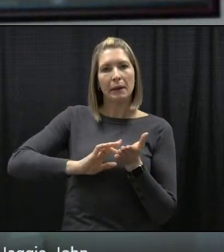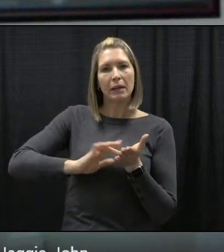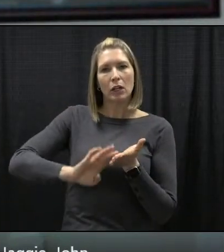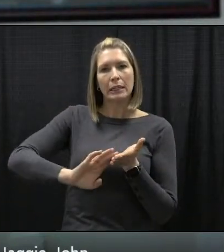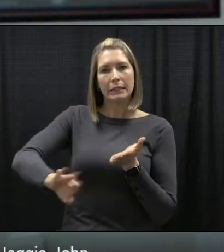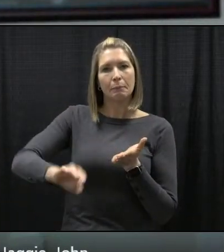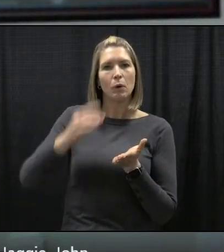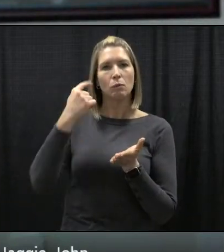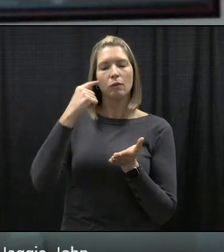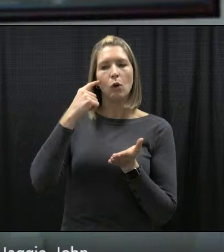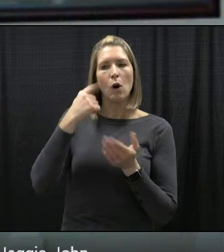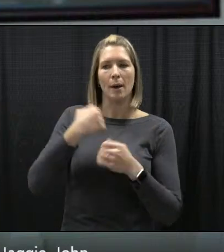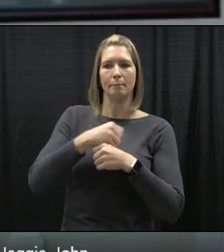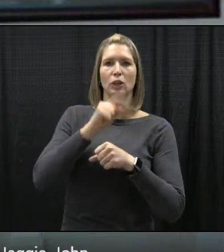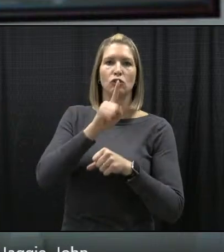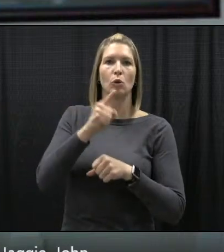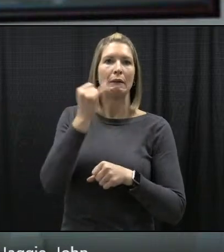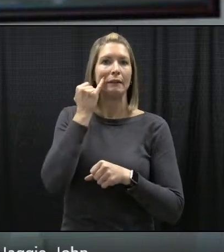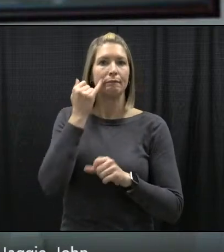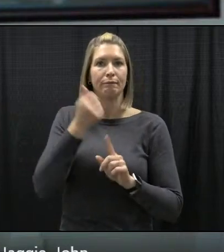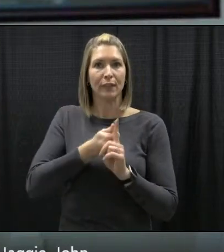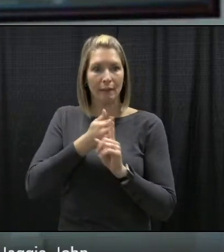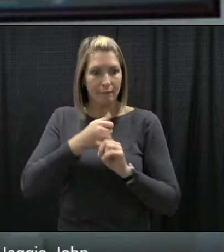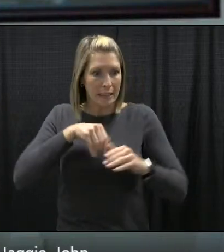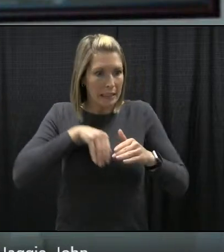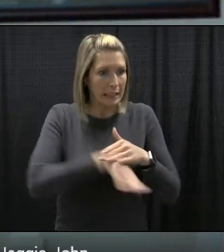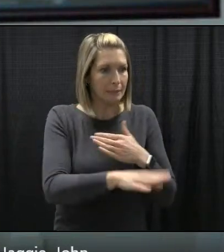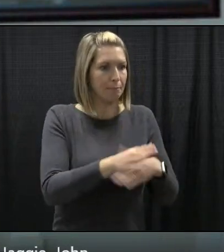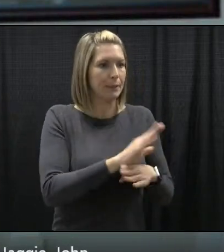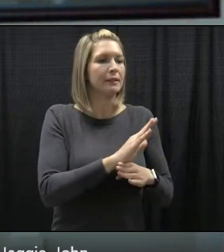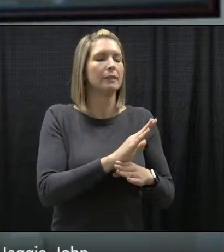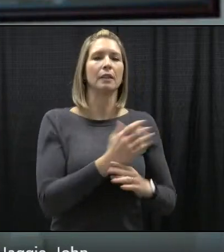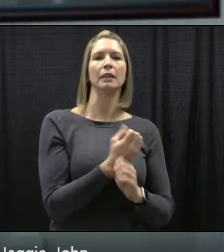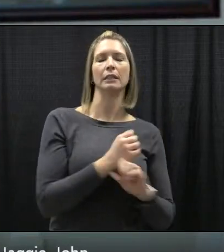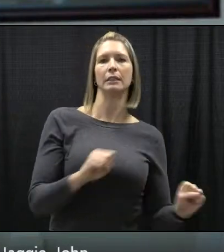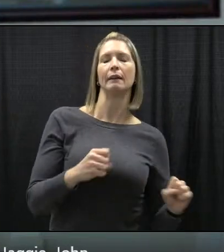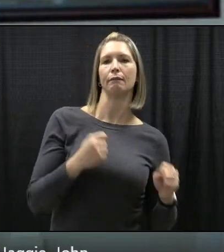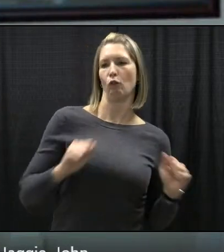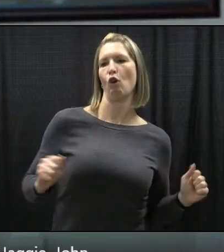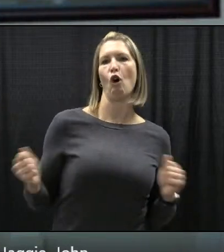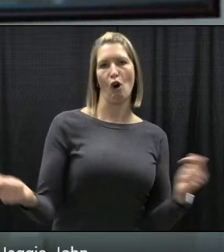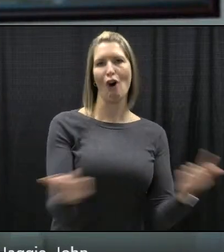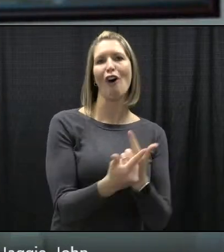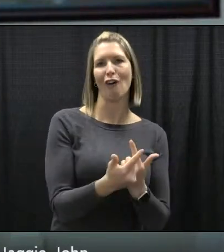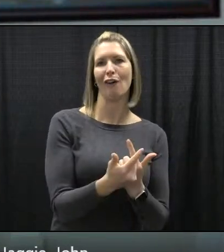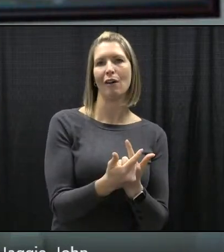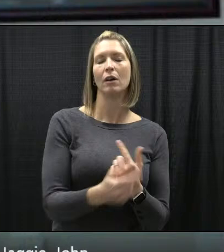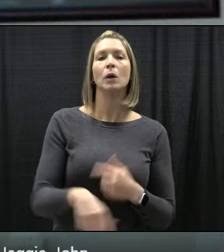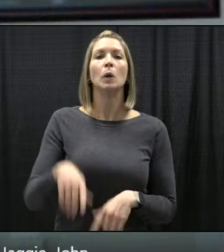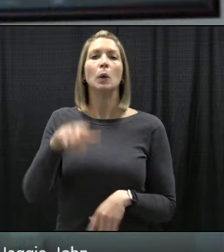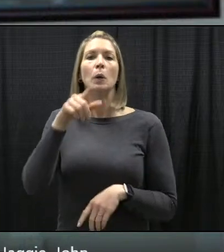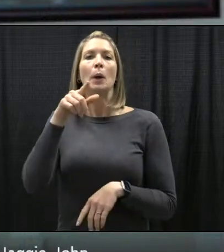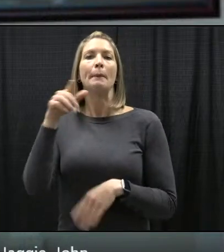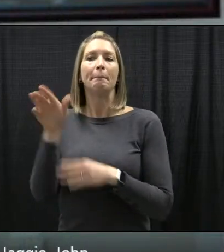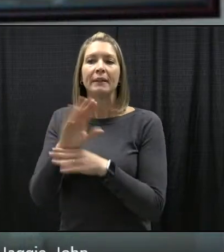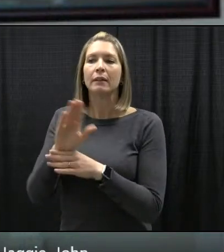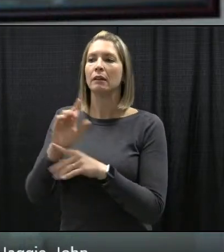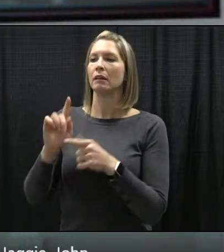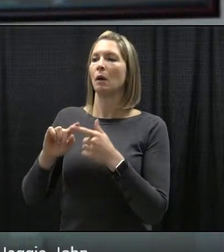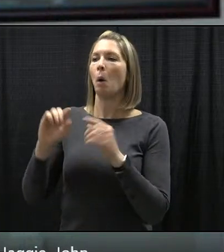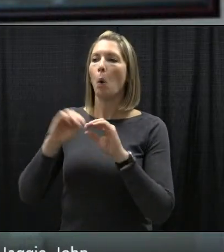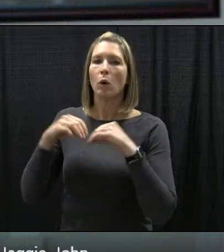the facilities. Information about the requirements, about the list of businesses, facilities and